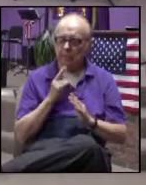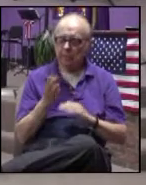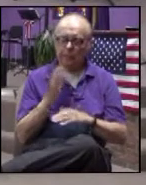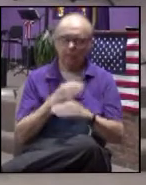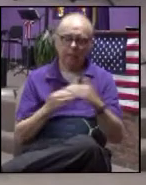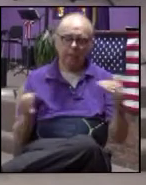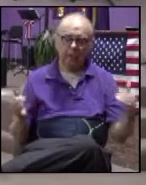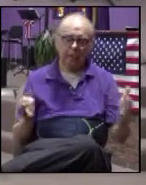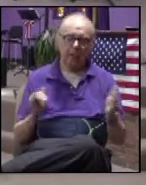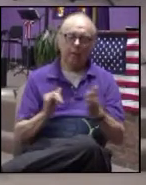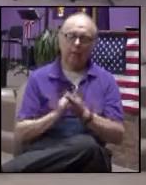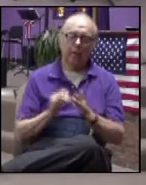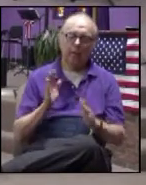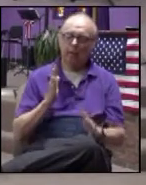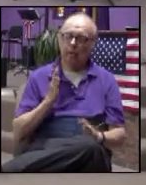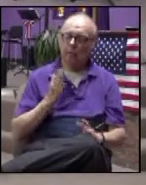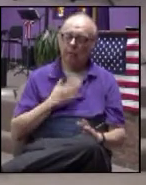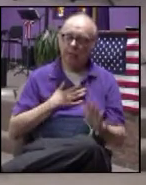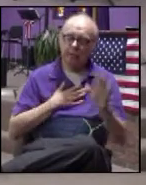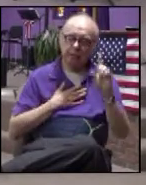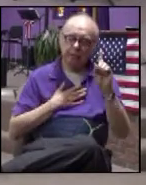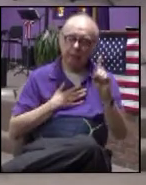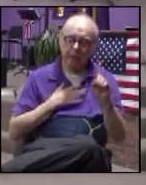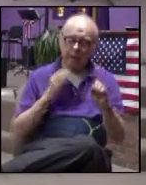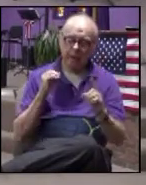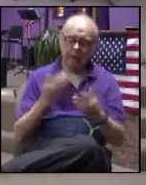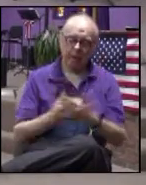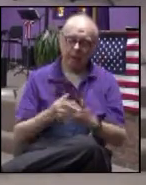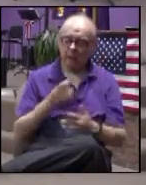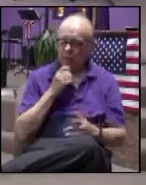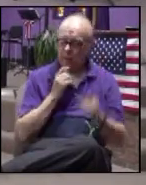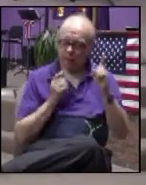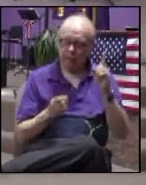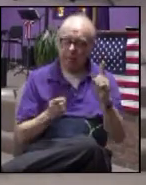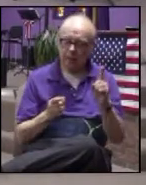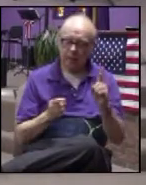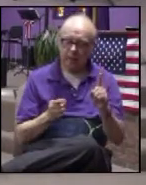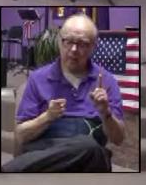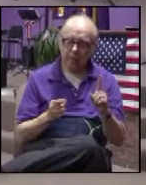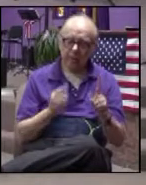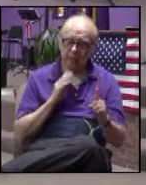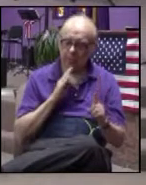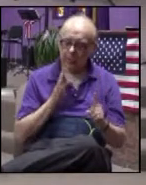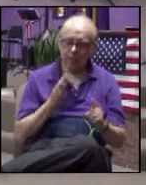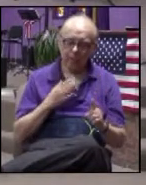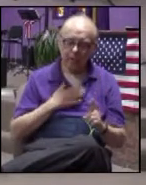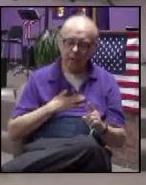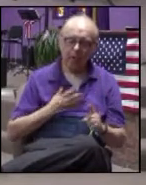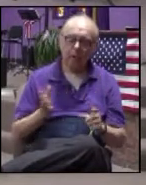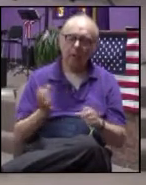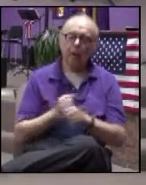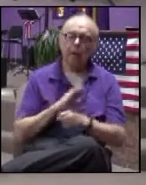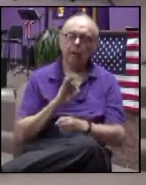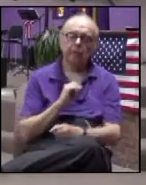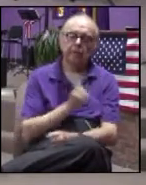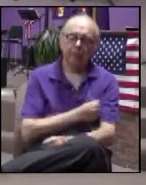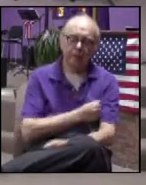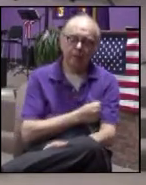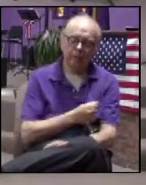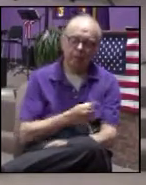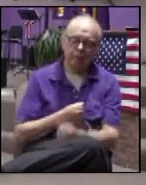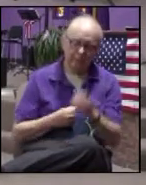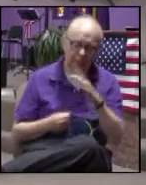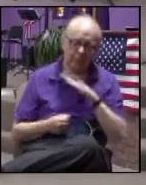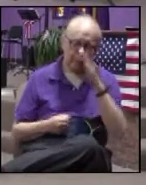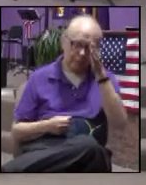said, this is my son in whom I am well pleased. Where did he get his authority? Ladies and